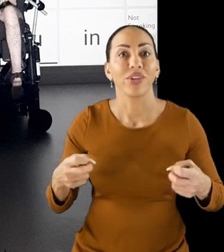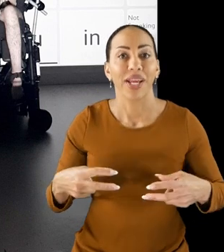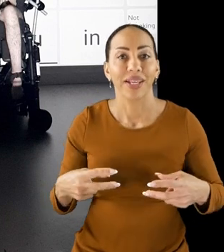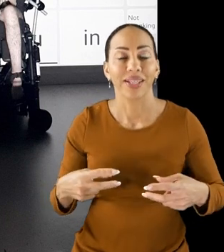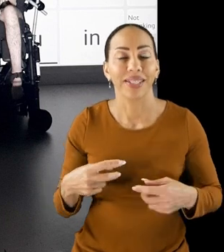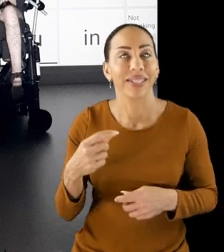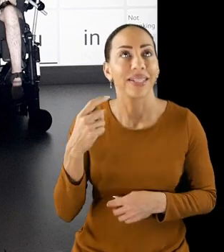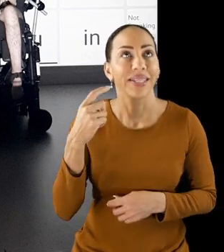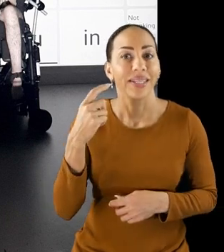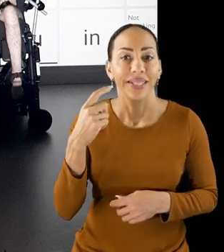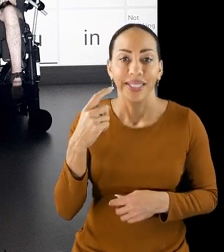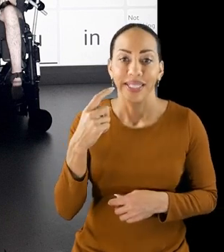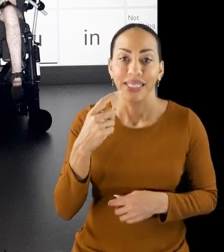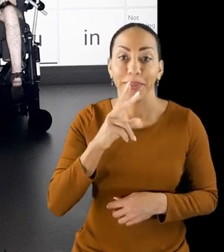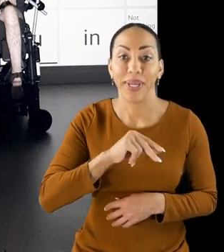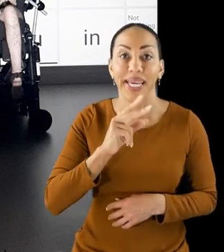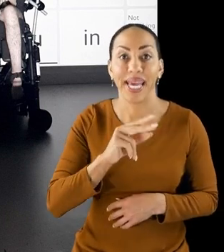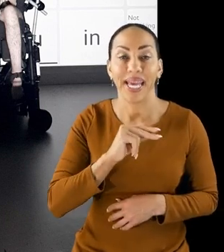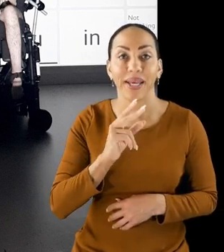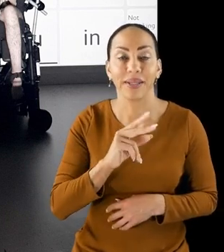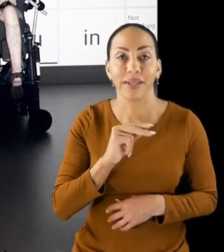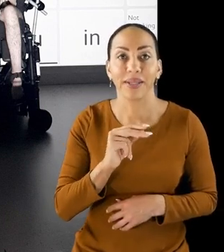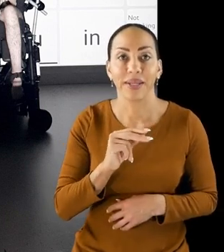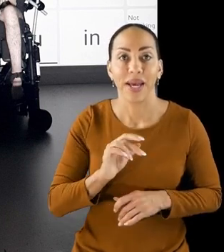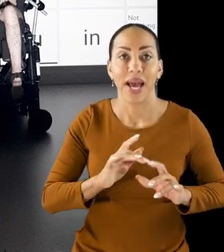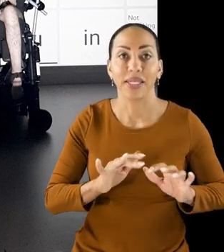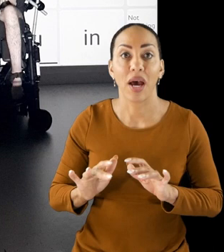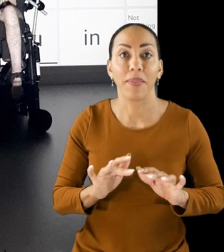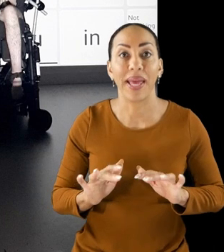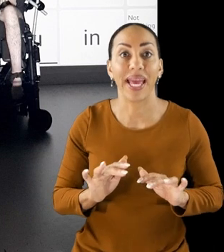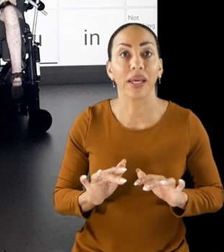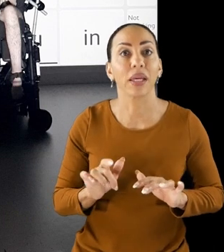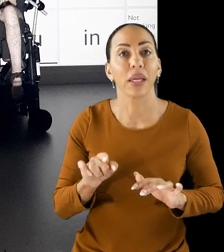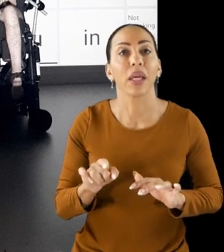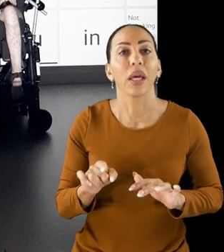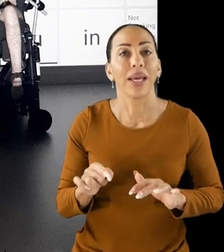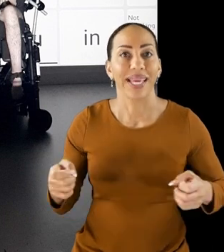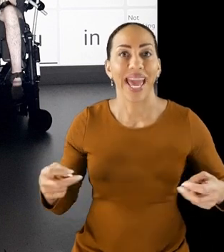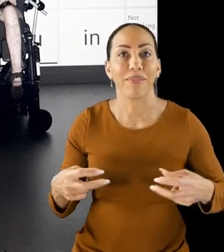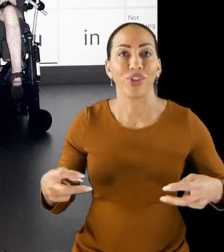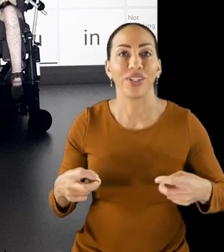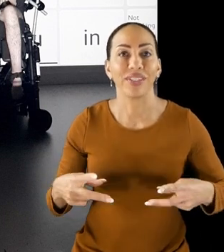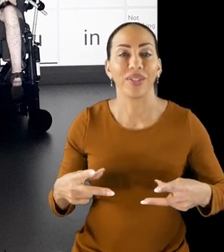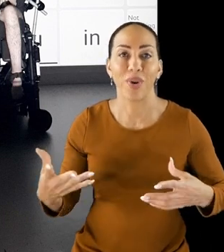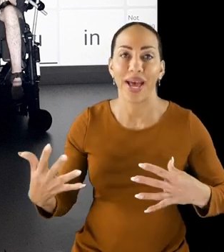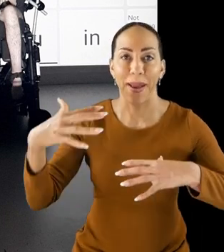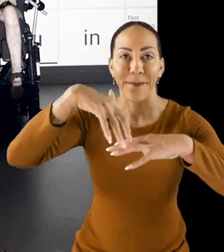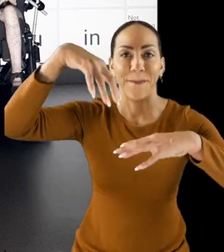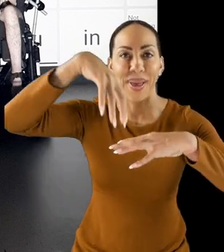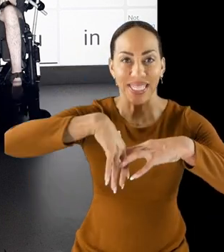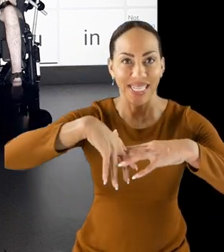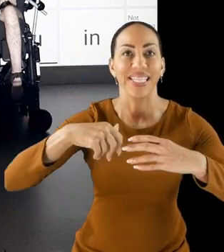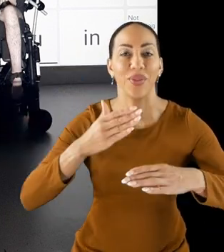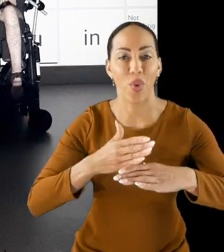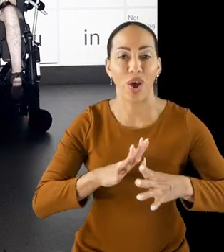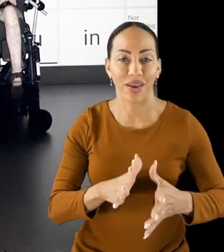and typing simultaneously, the captions were being created in a world that was consistent with the piece. So I guess out of the challenges